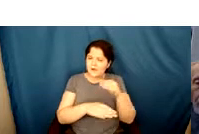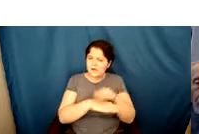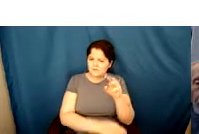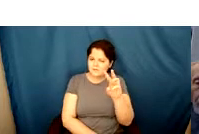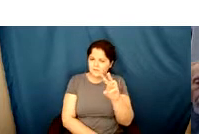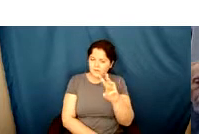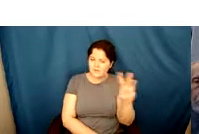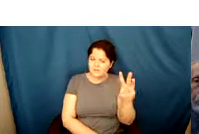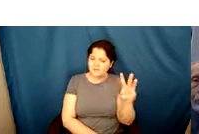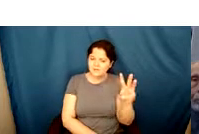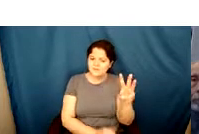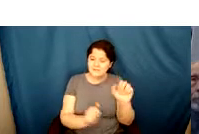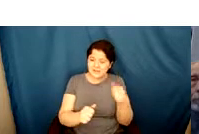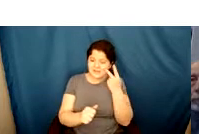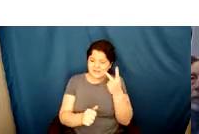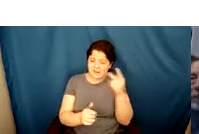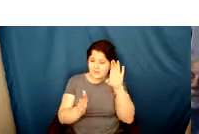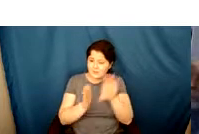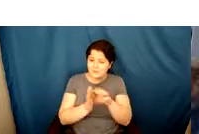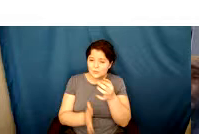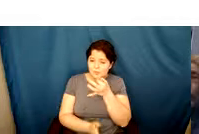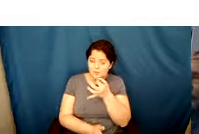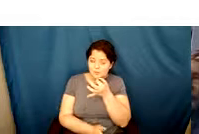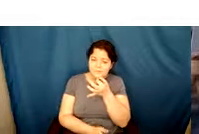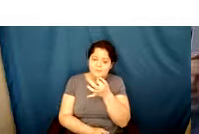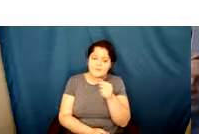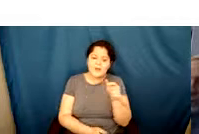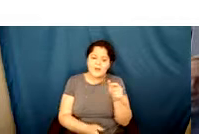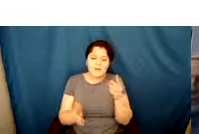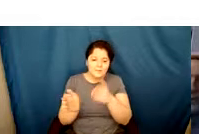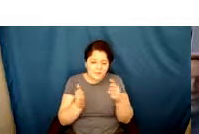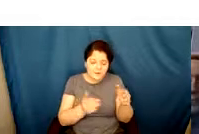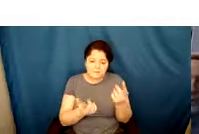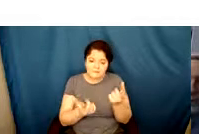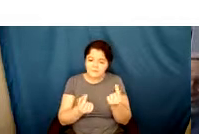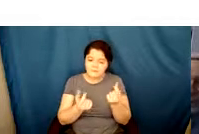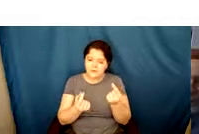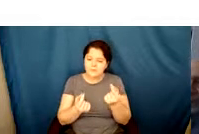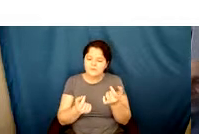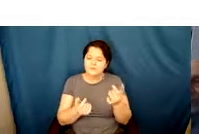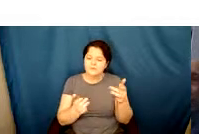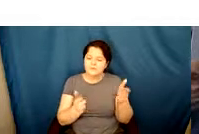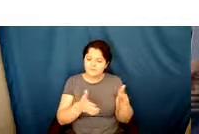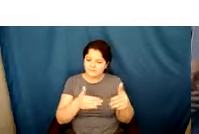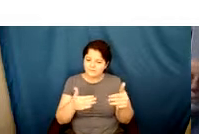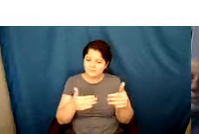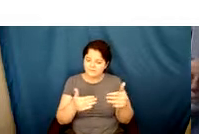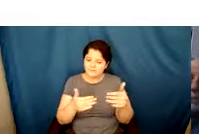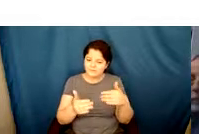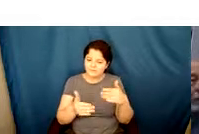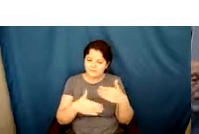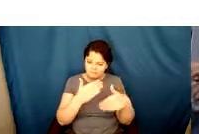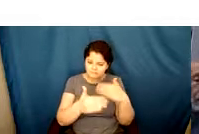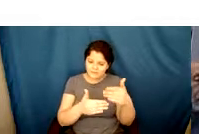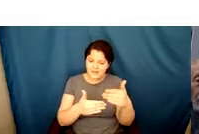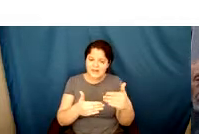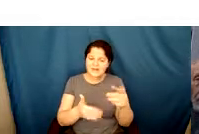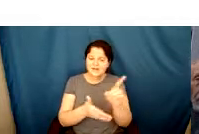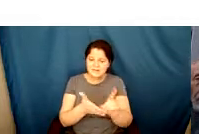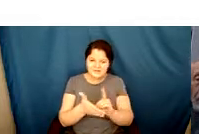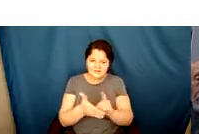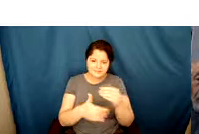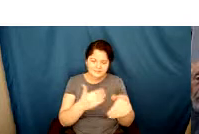shortly. And then when the plan was complete, we went and took what we learned from the plan into the design process, which is